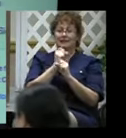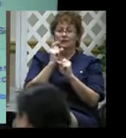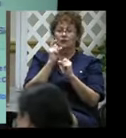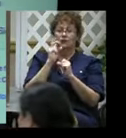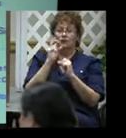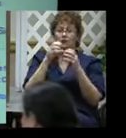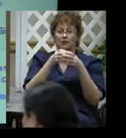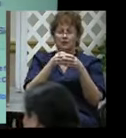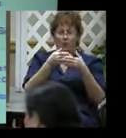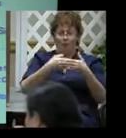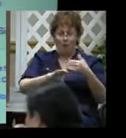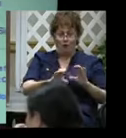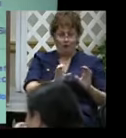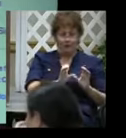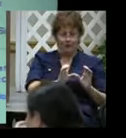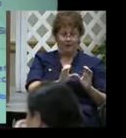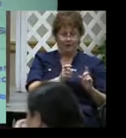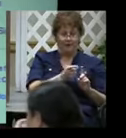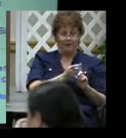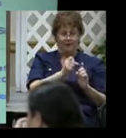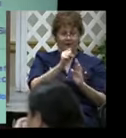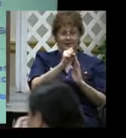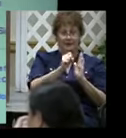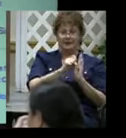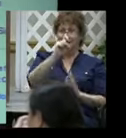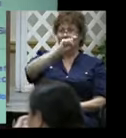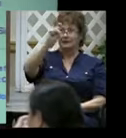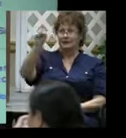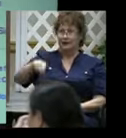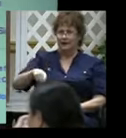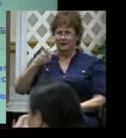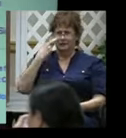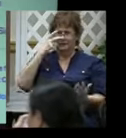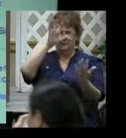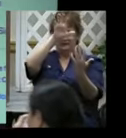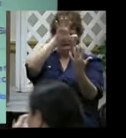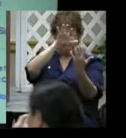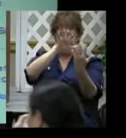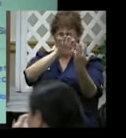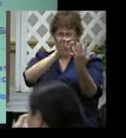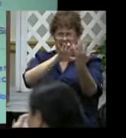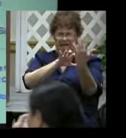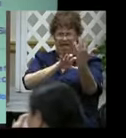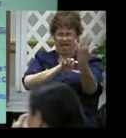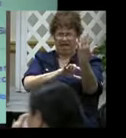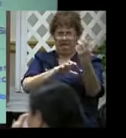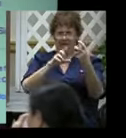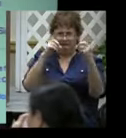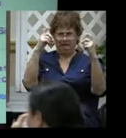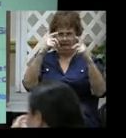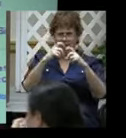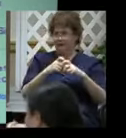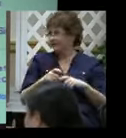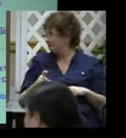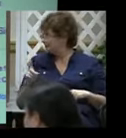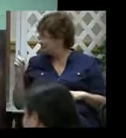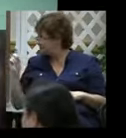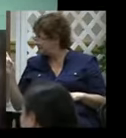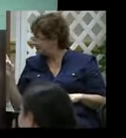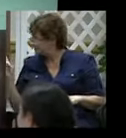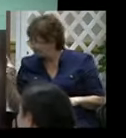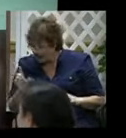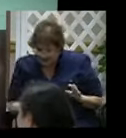unit birth certificate from the state of Texas, and as you can see, the form is pretty complex. Well, I actually found the